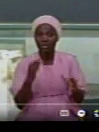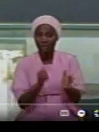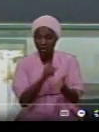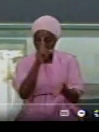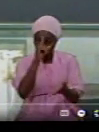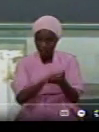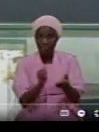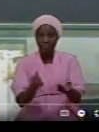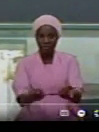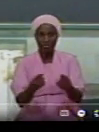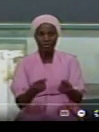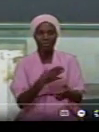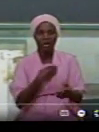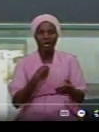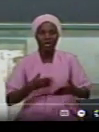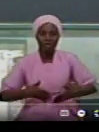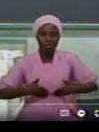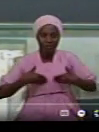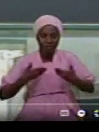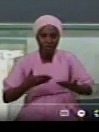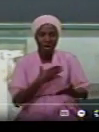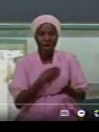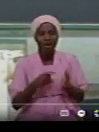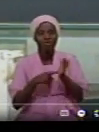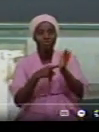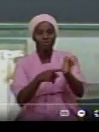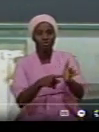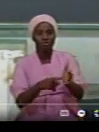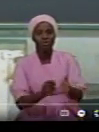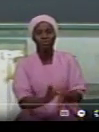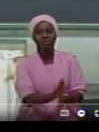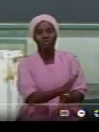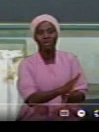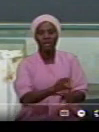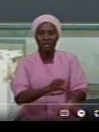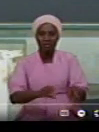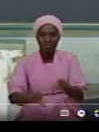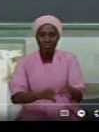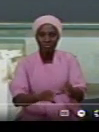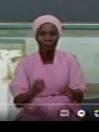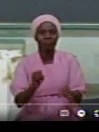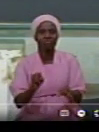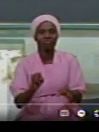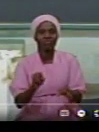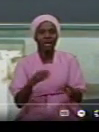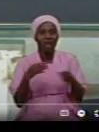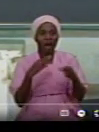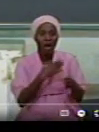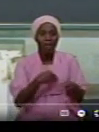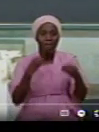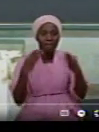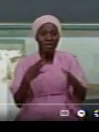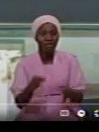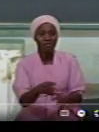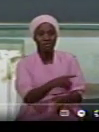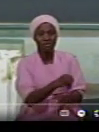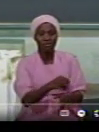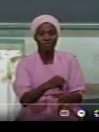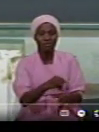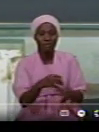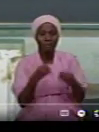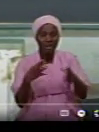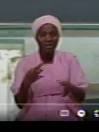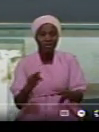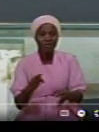and showed their deeds. And many of them also, which used curious